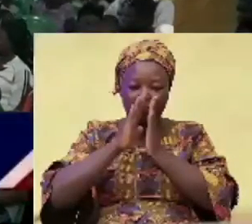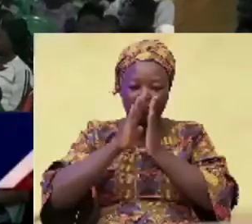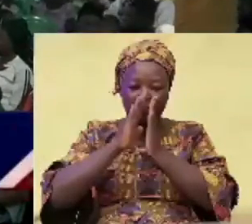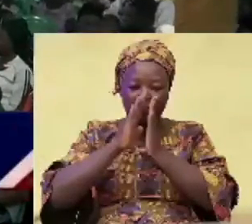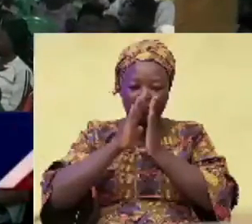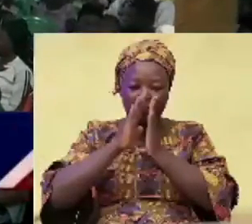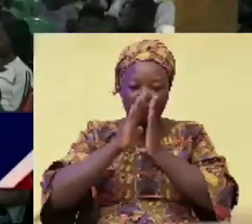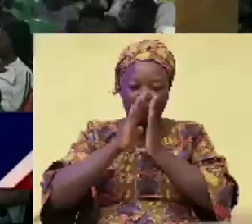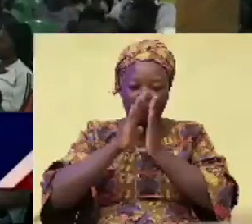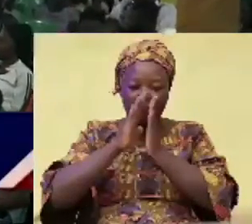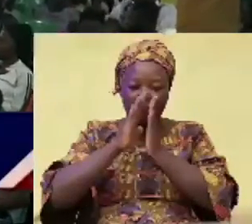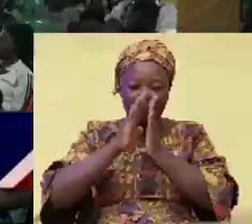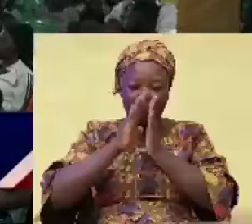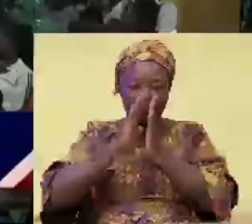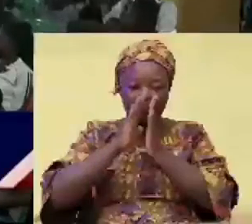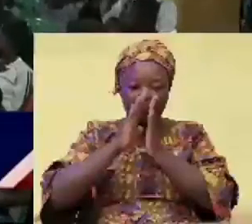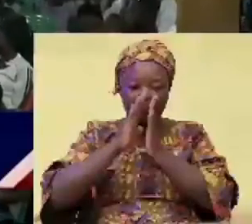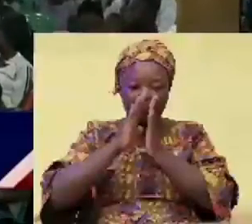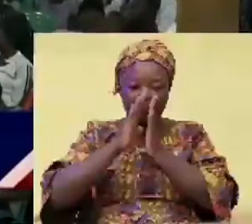Confusion, all gone.